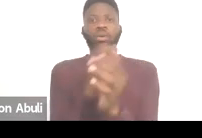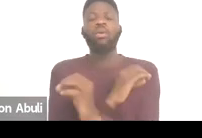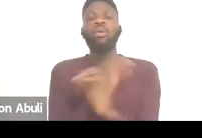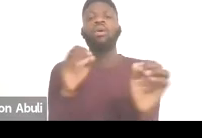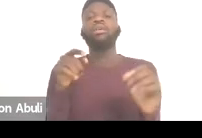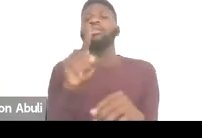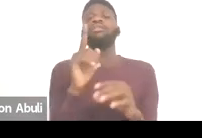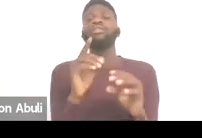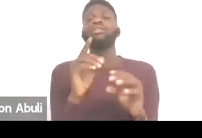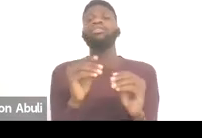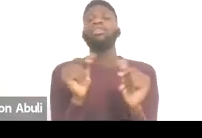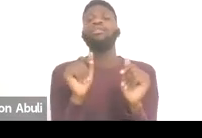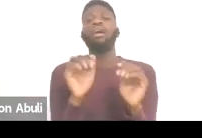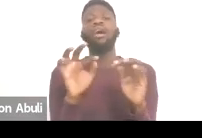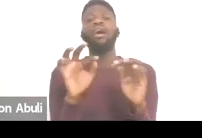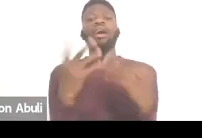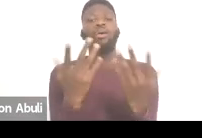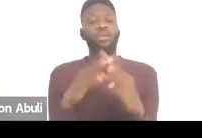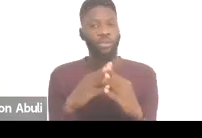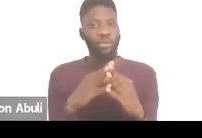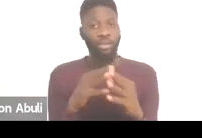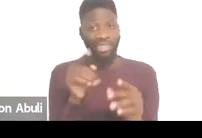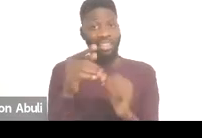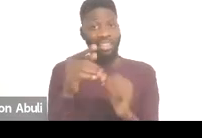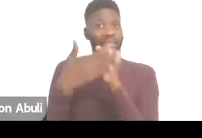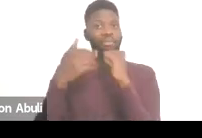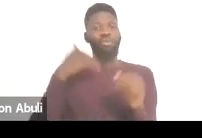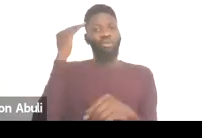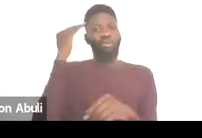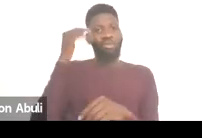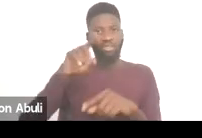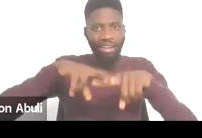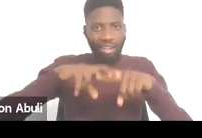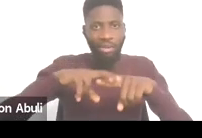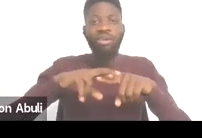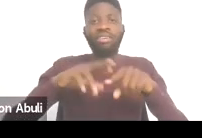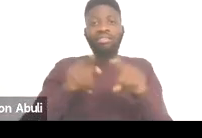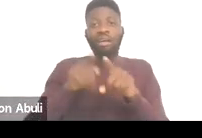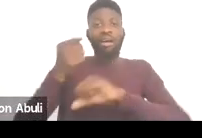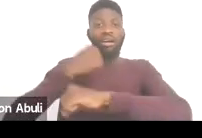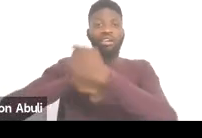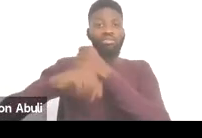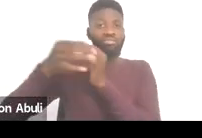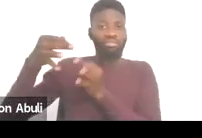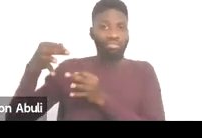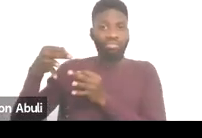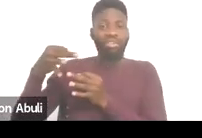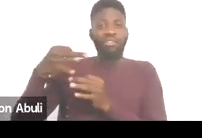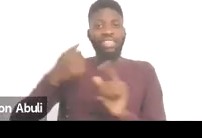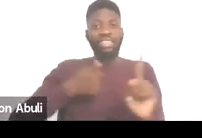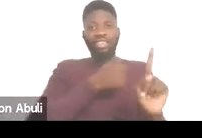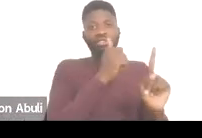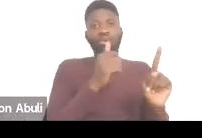situation? Then that lets me know whether you're reliable and accountable of yourself and your